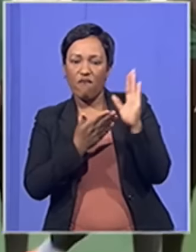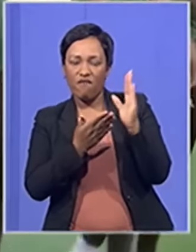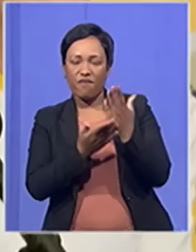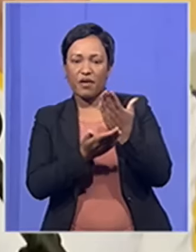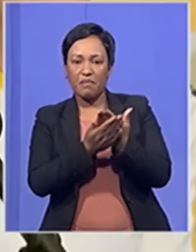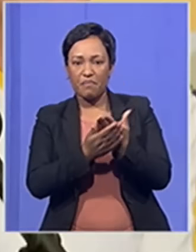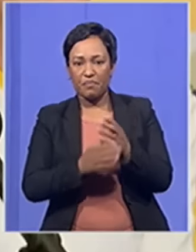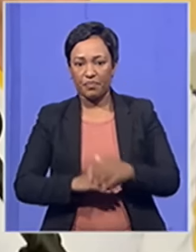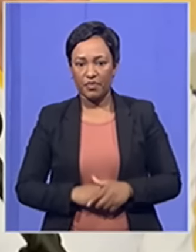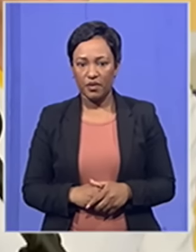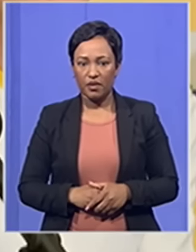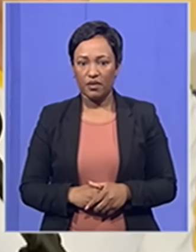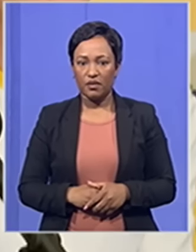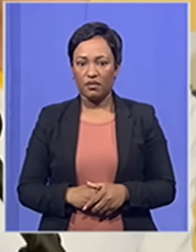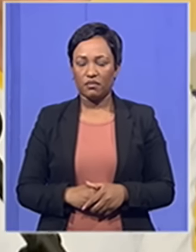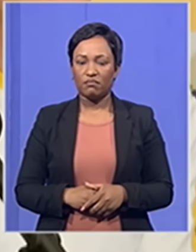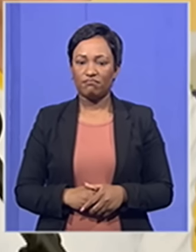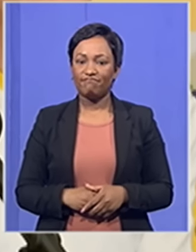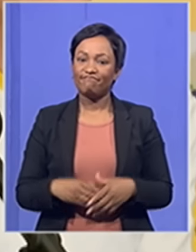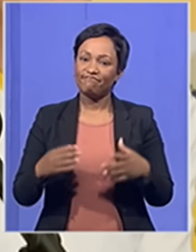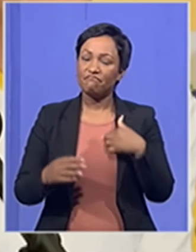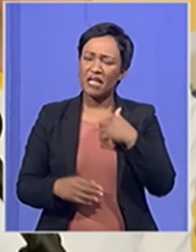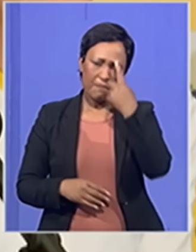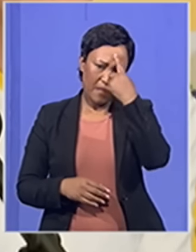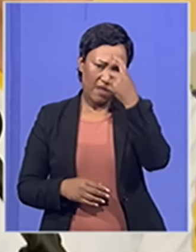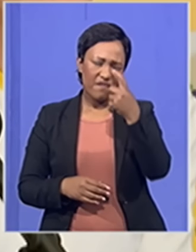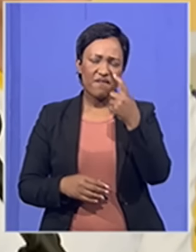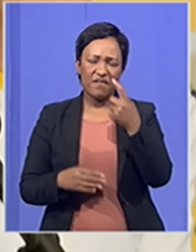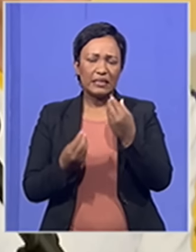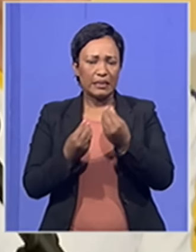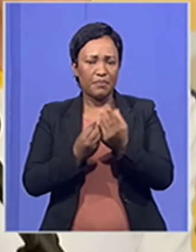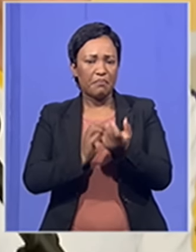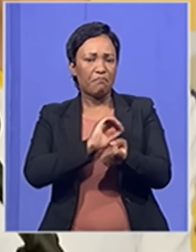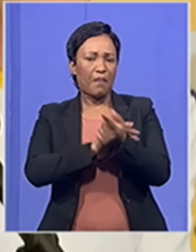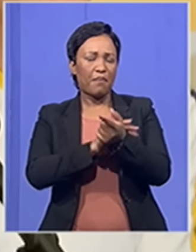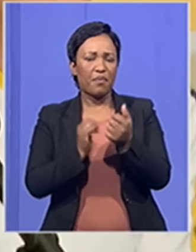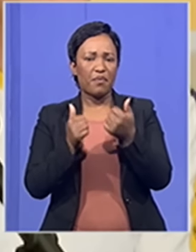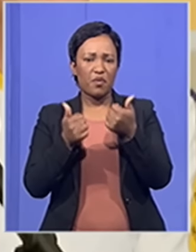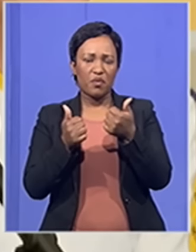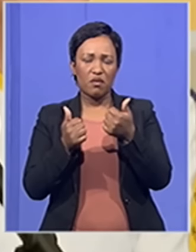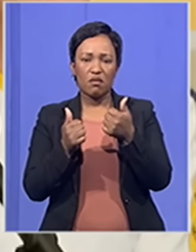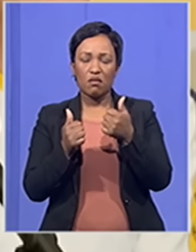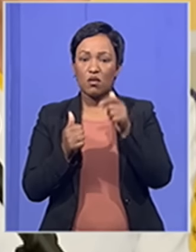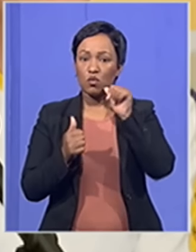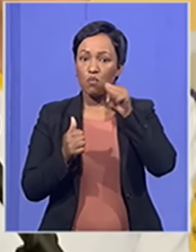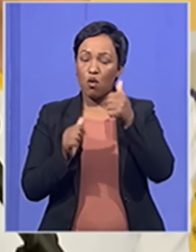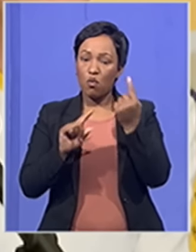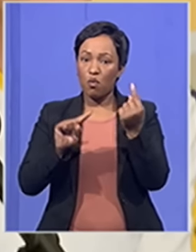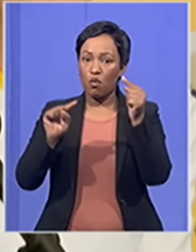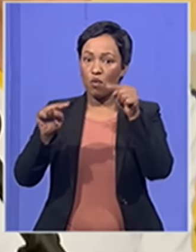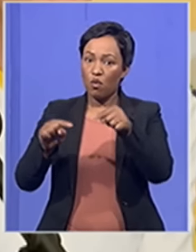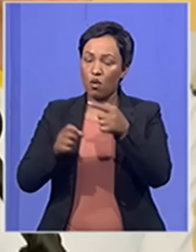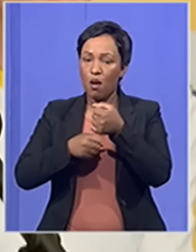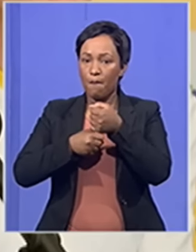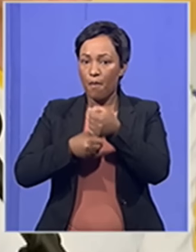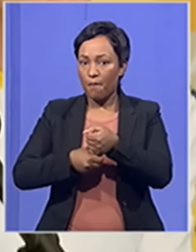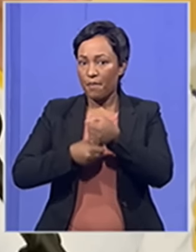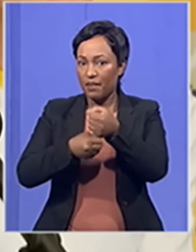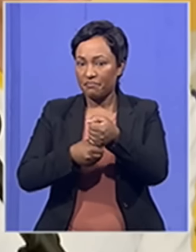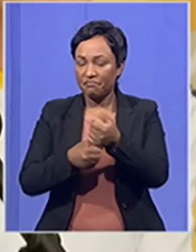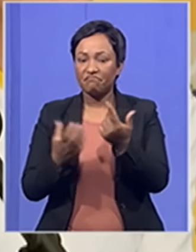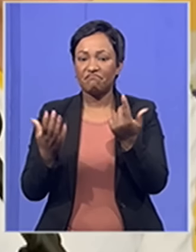lona. Like I said, I believe in fairy tales. Tomorrow we go again. Calculators will be out at Mbombela, so